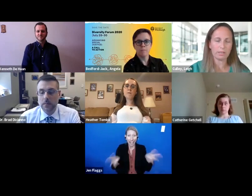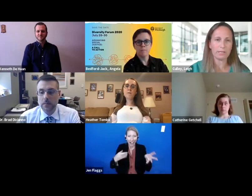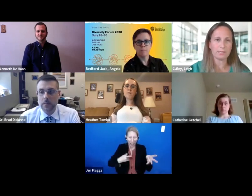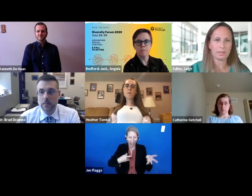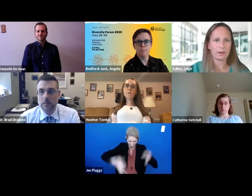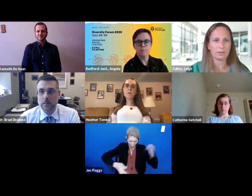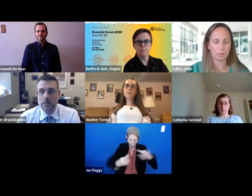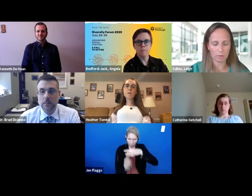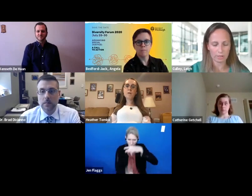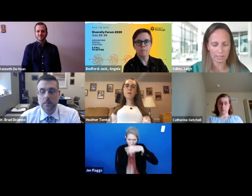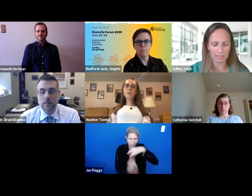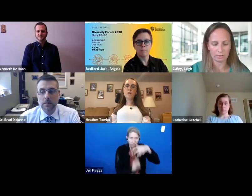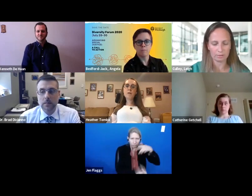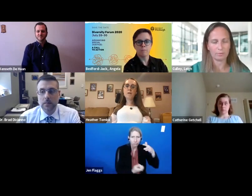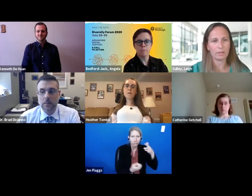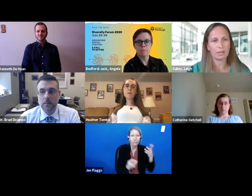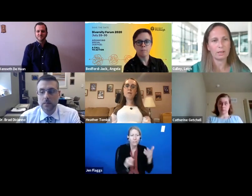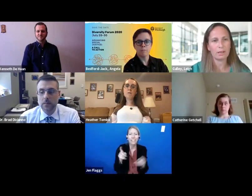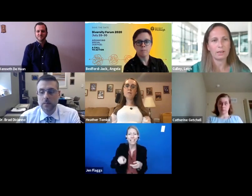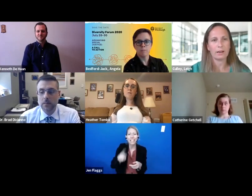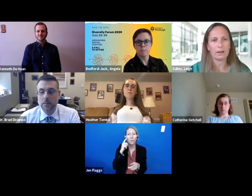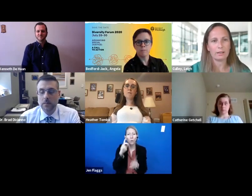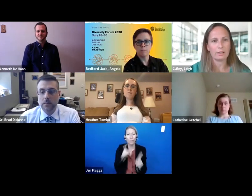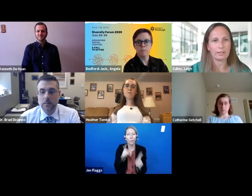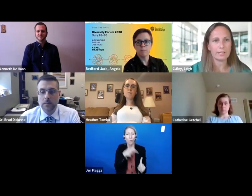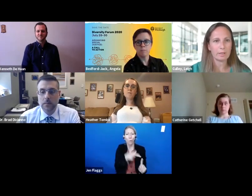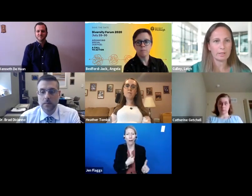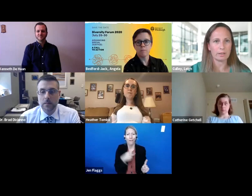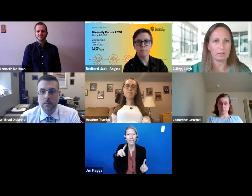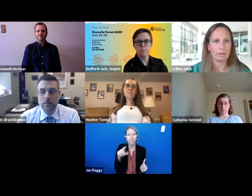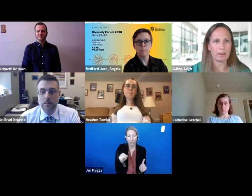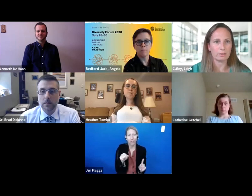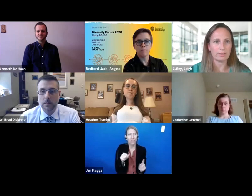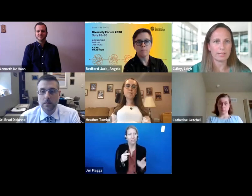with Disabilities Under Quarantine.